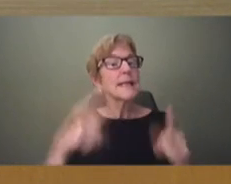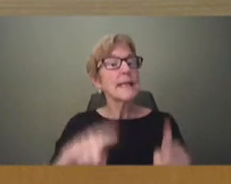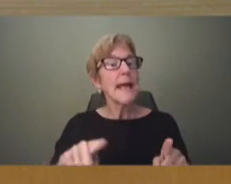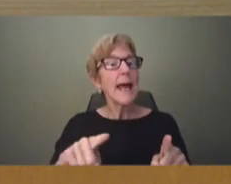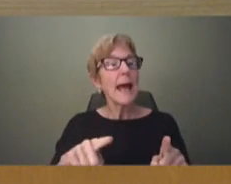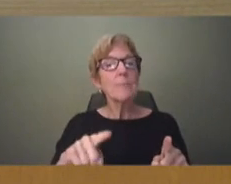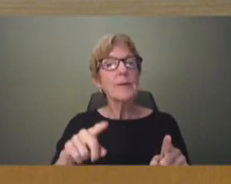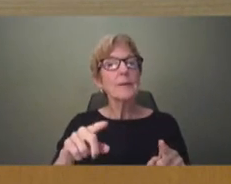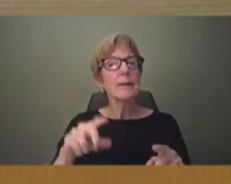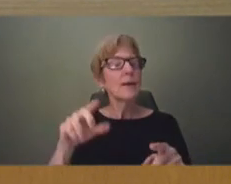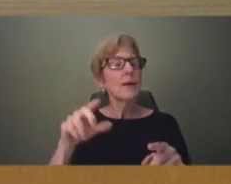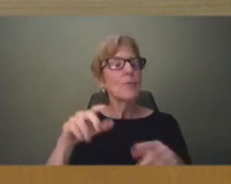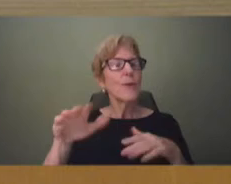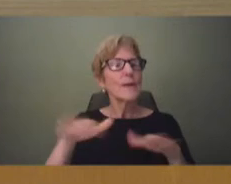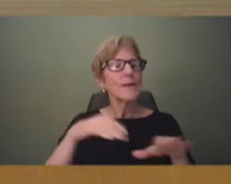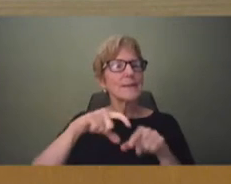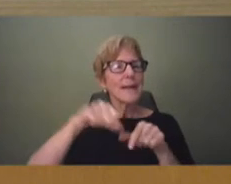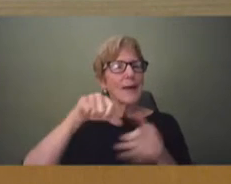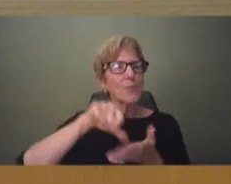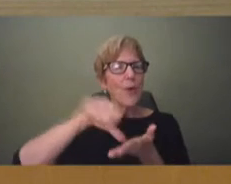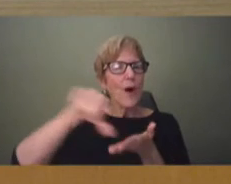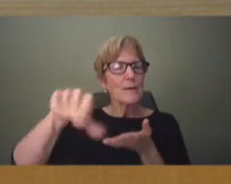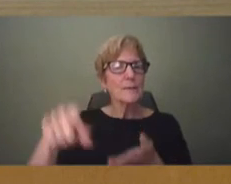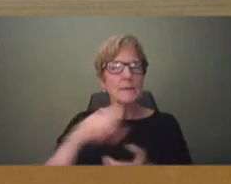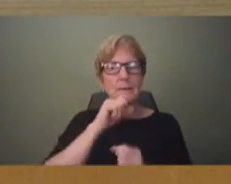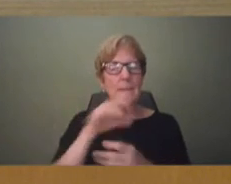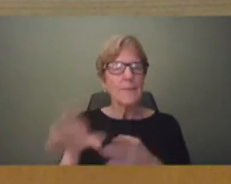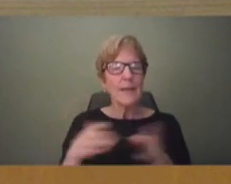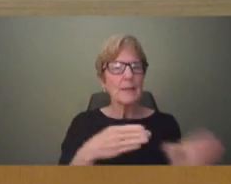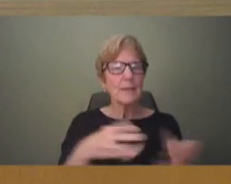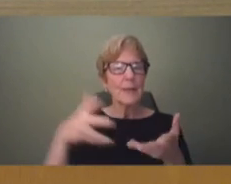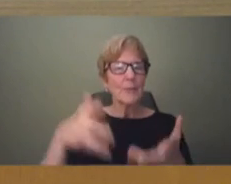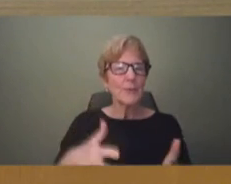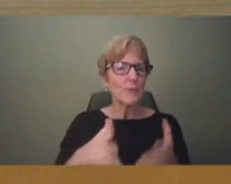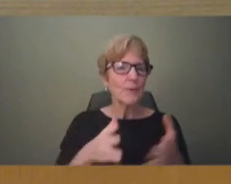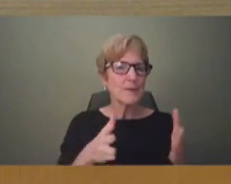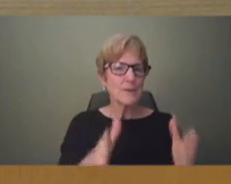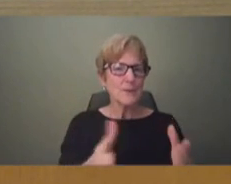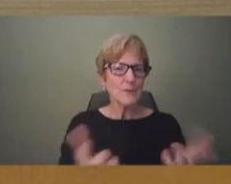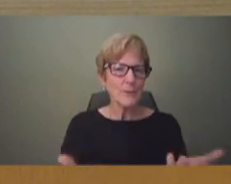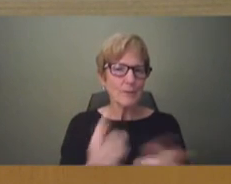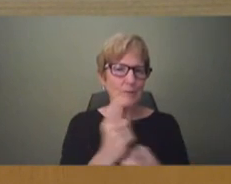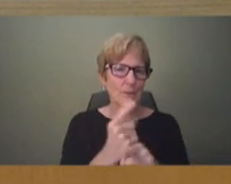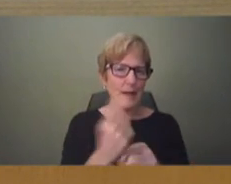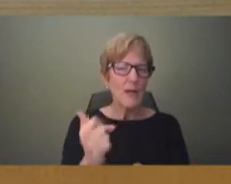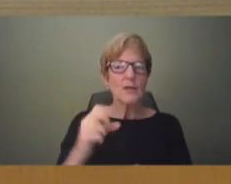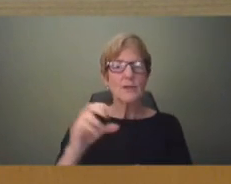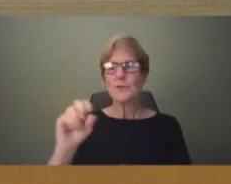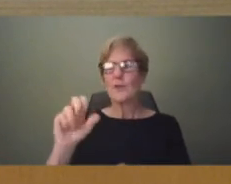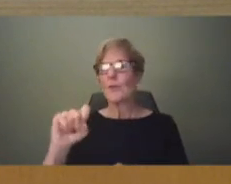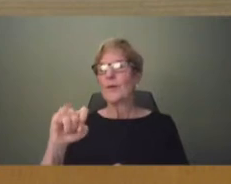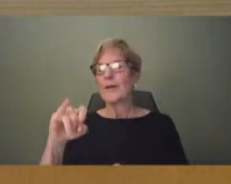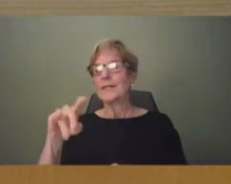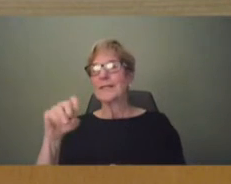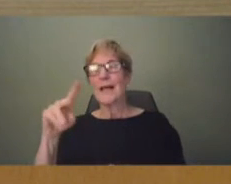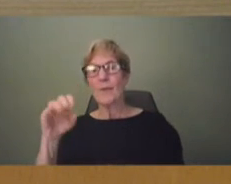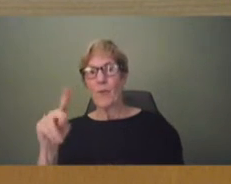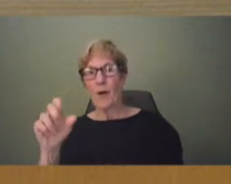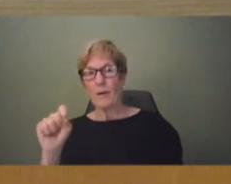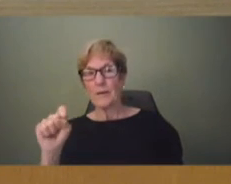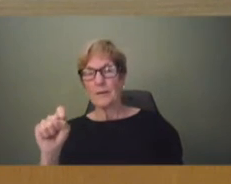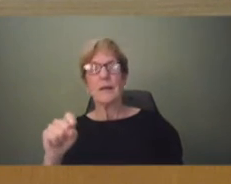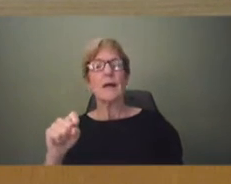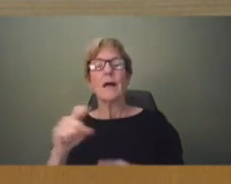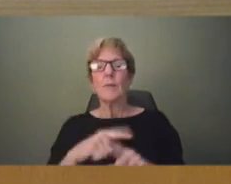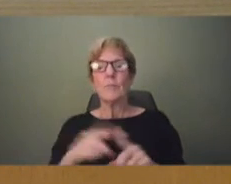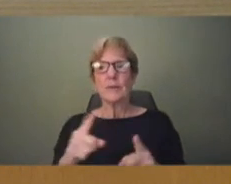sidewalks because I don't see anything in the plan that deals with the rest of the street right so you got sidewalks on the on the inside but uh